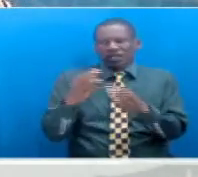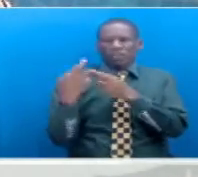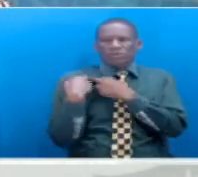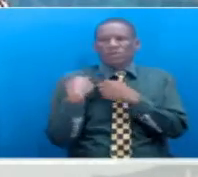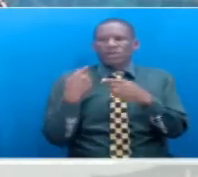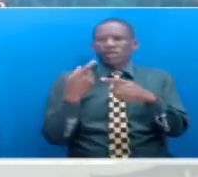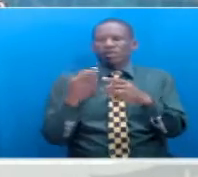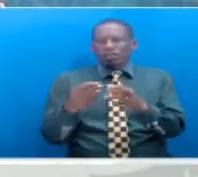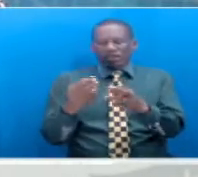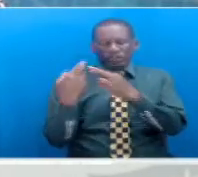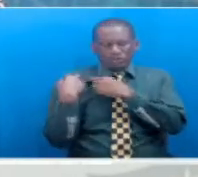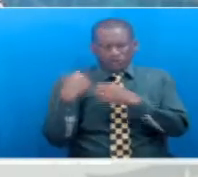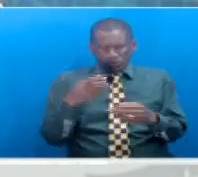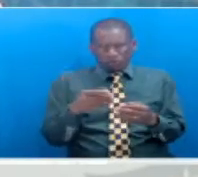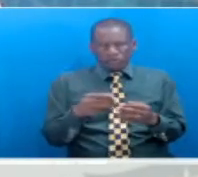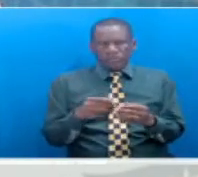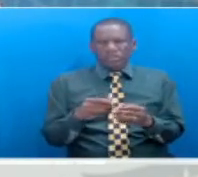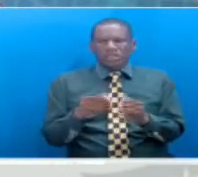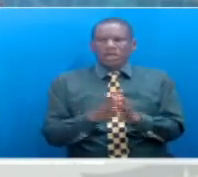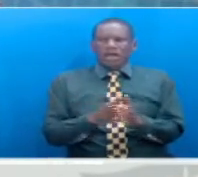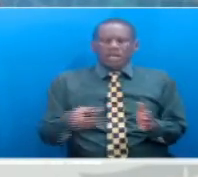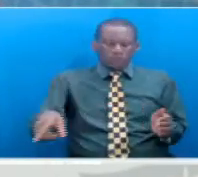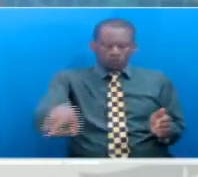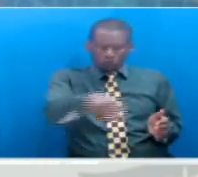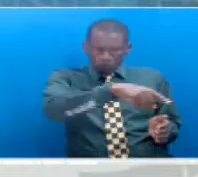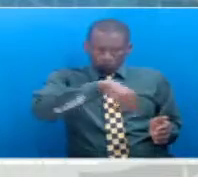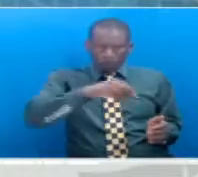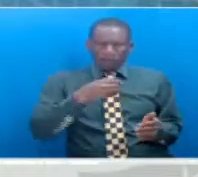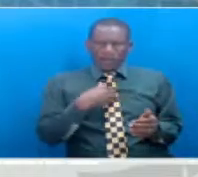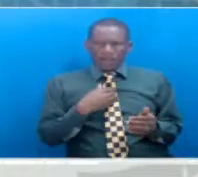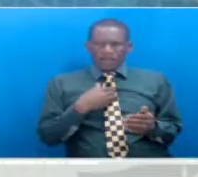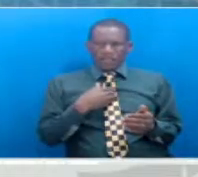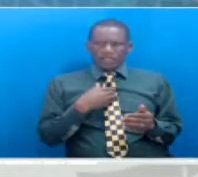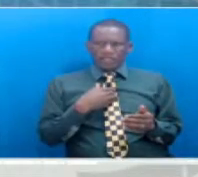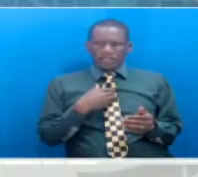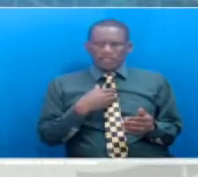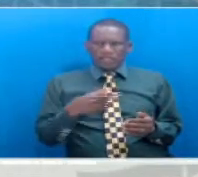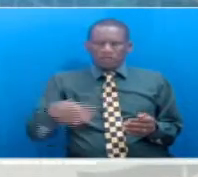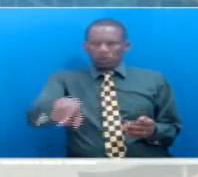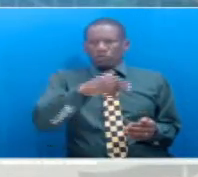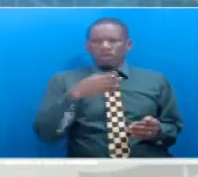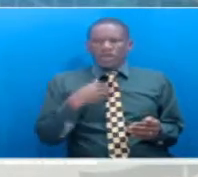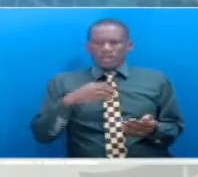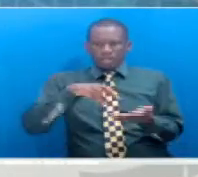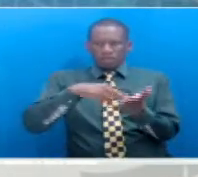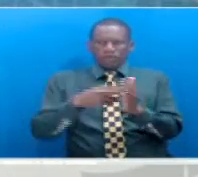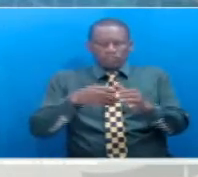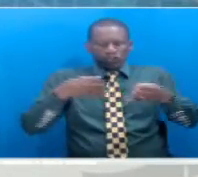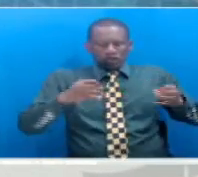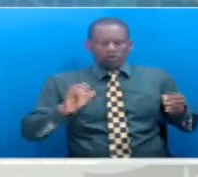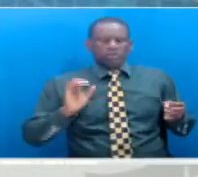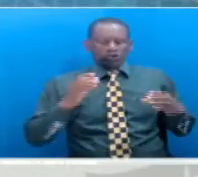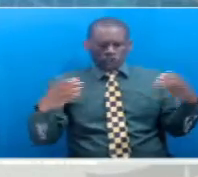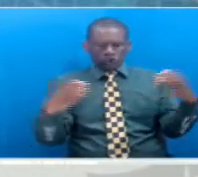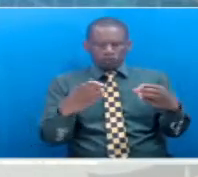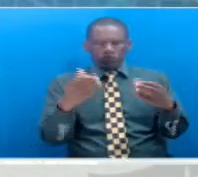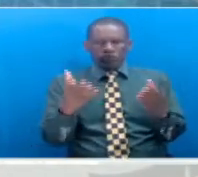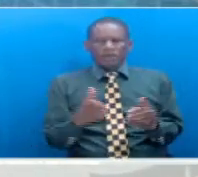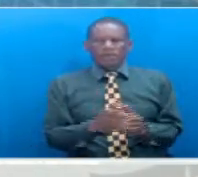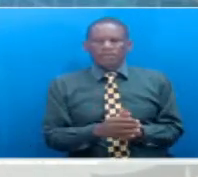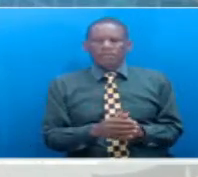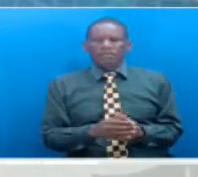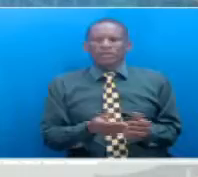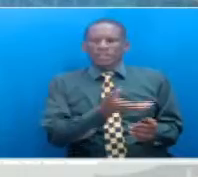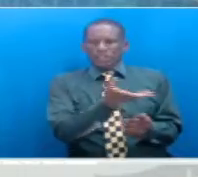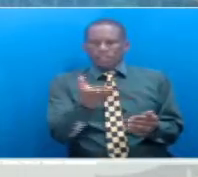they're in charge, and we had put in place a project implementation team. They